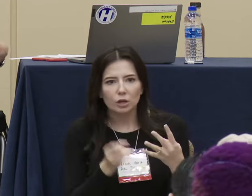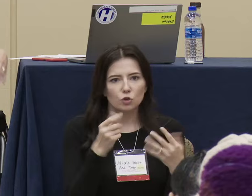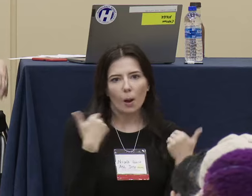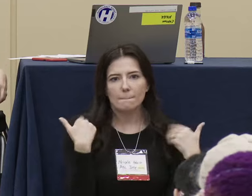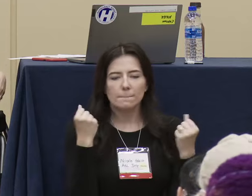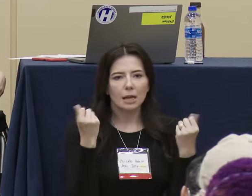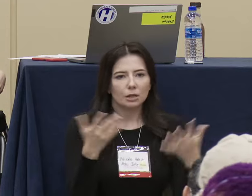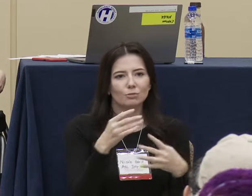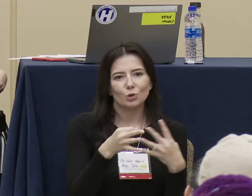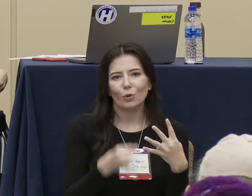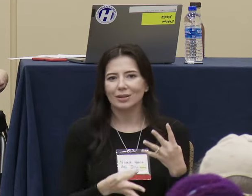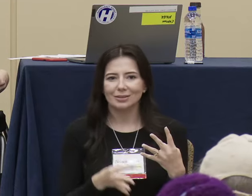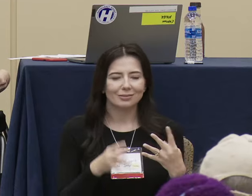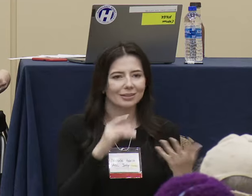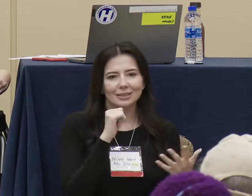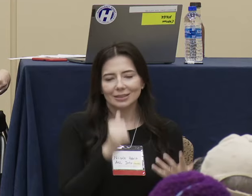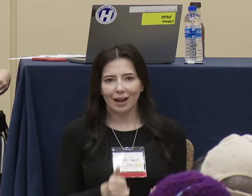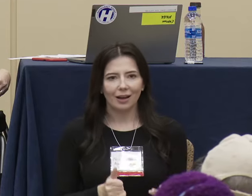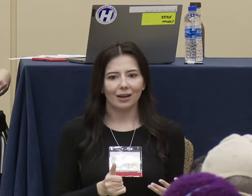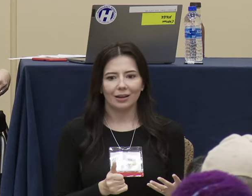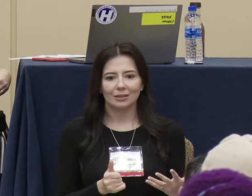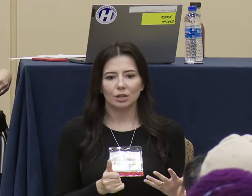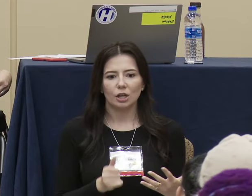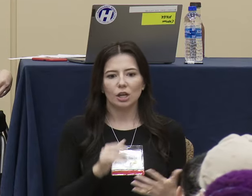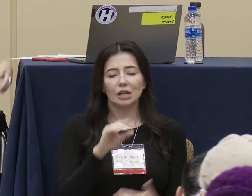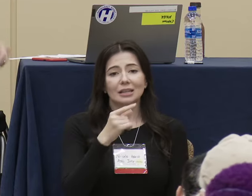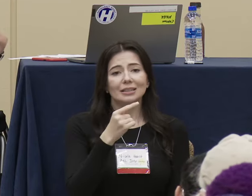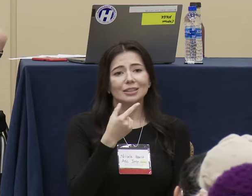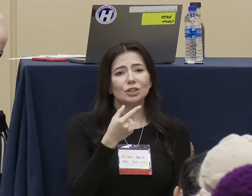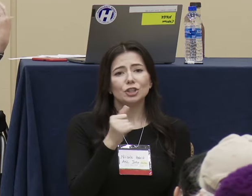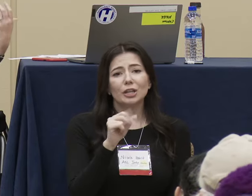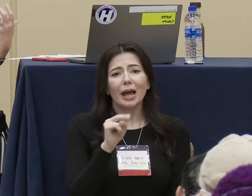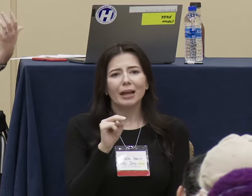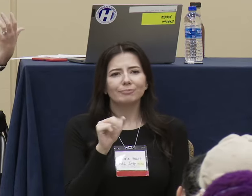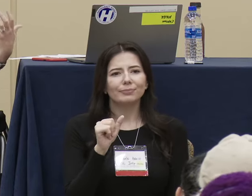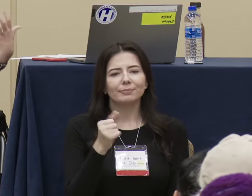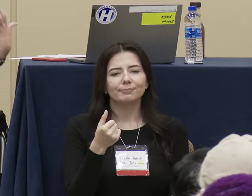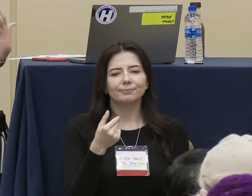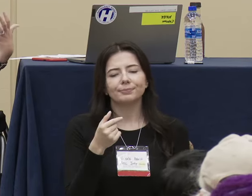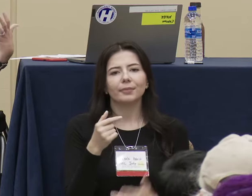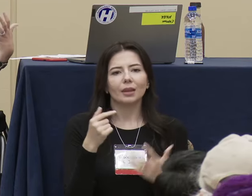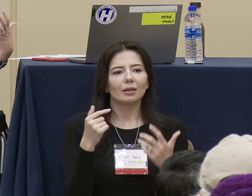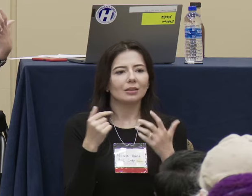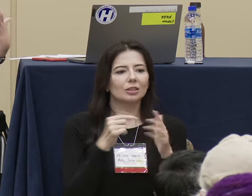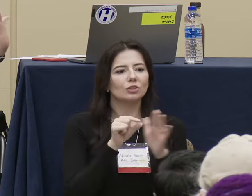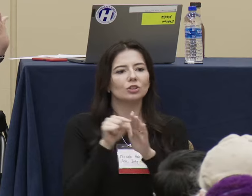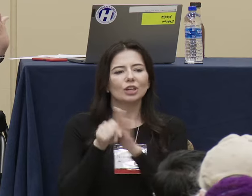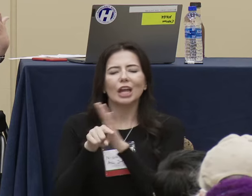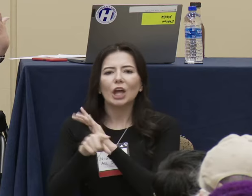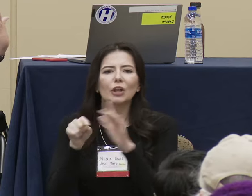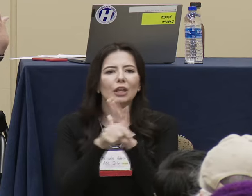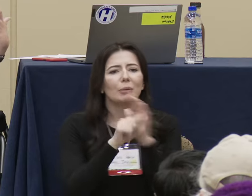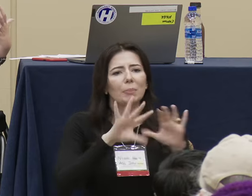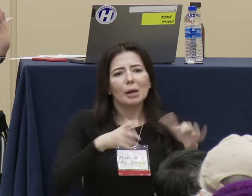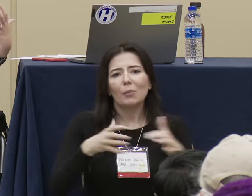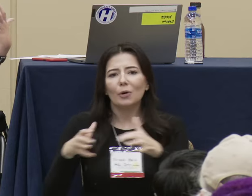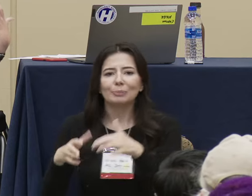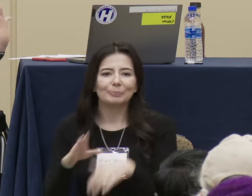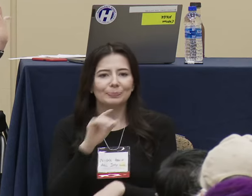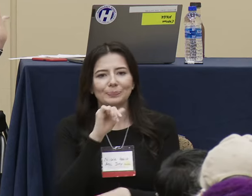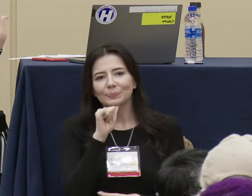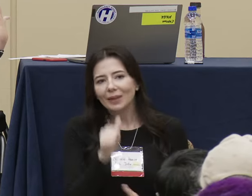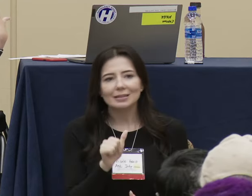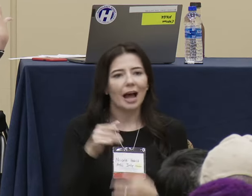caging people. Not a choice, should never be. So the question most often talked